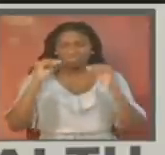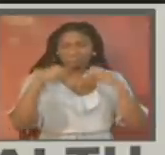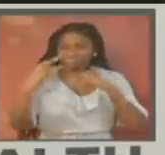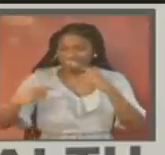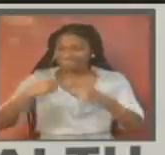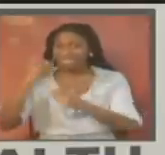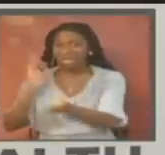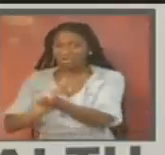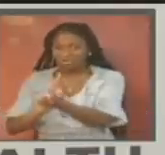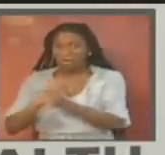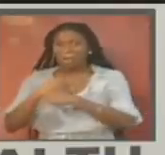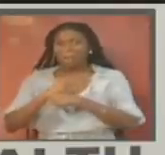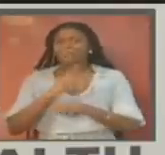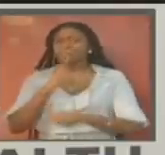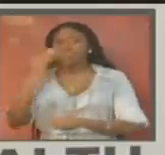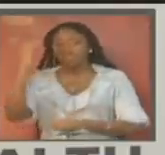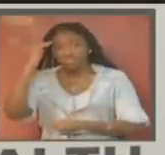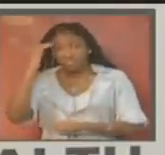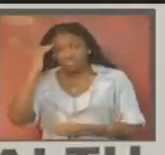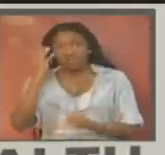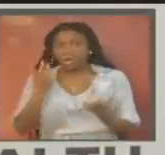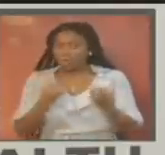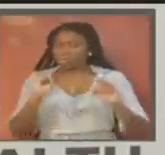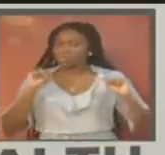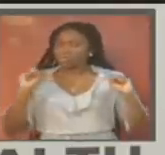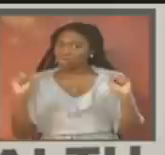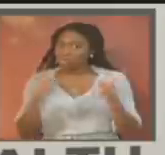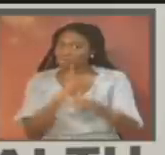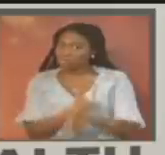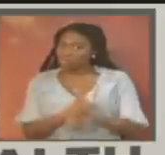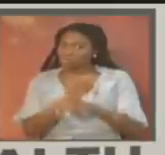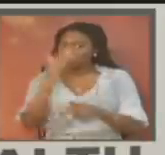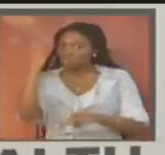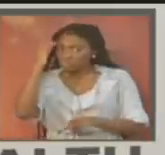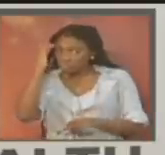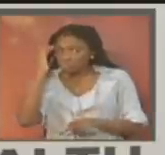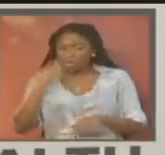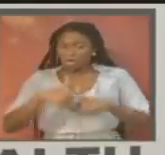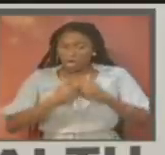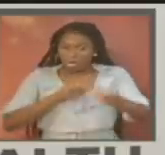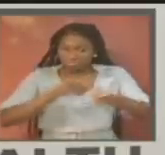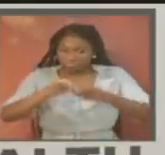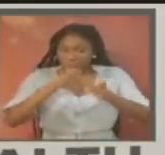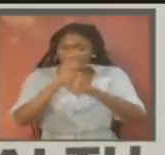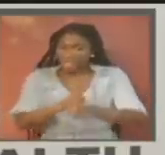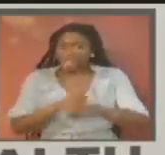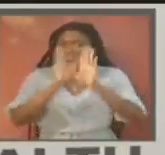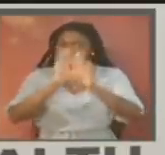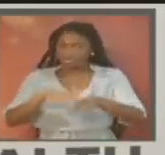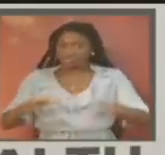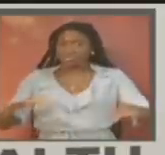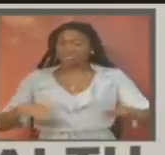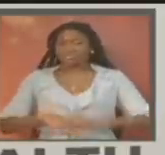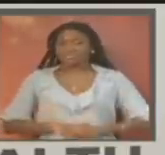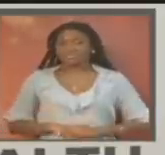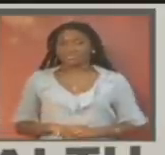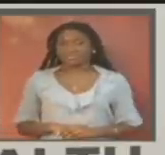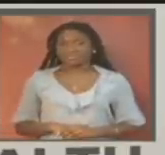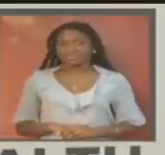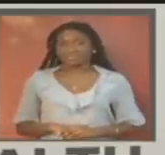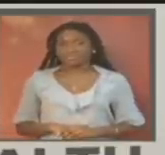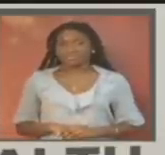looking at massive awareness and also really super early aggressive treatment to make sure we take care of our children with